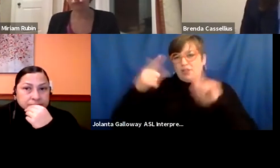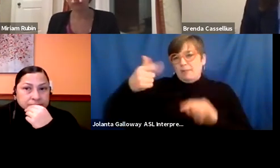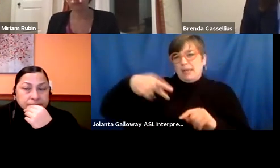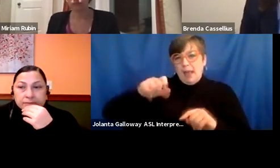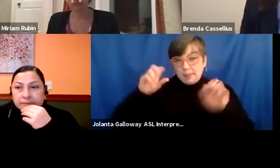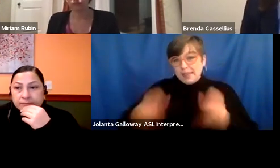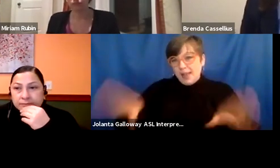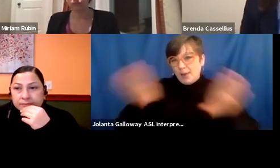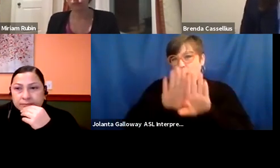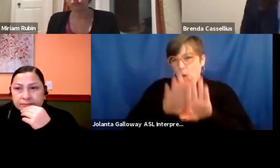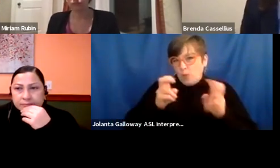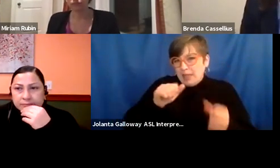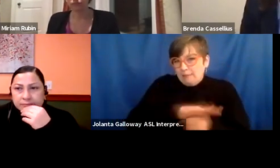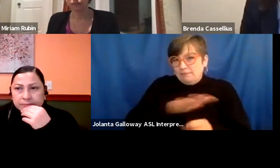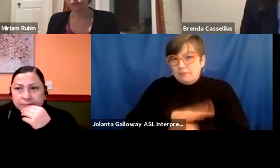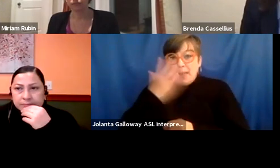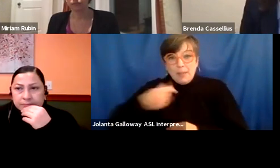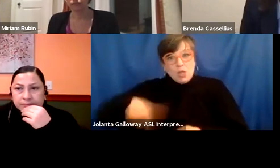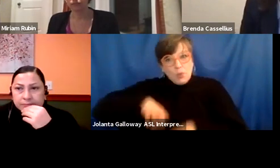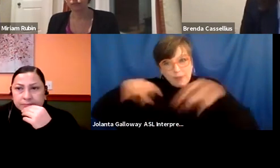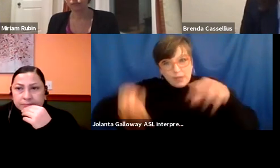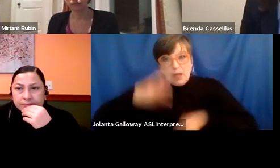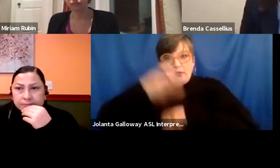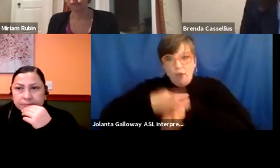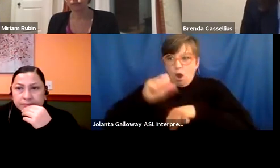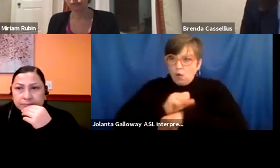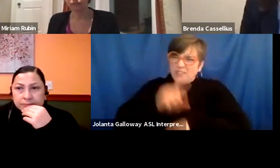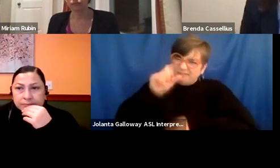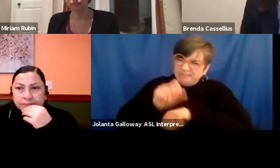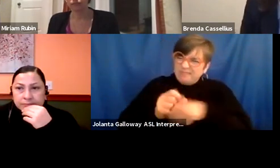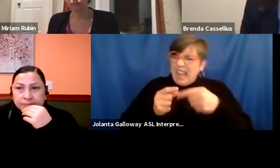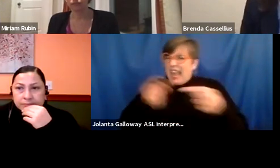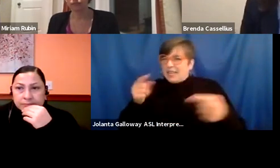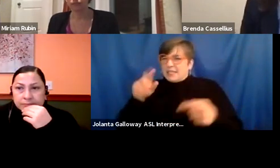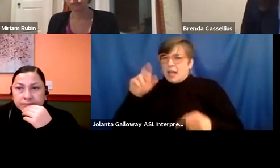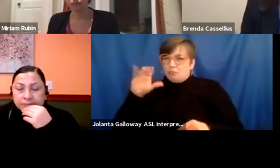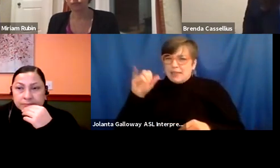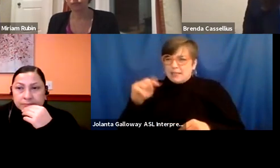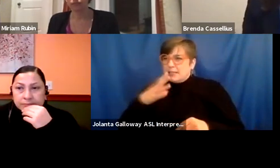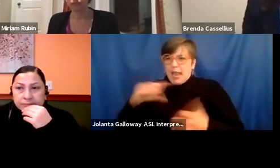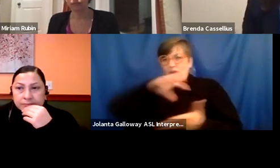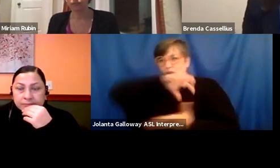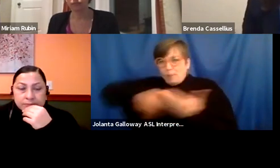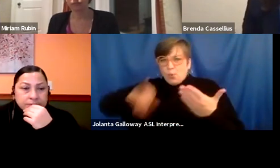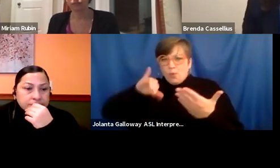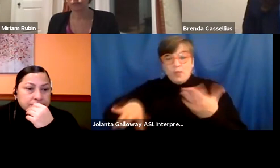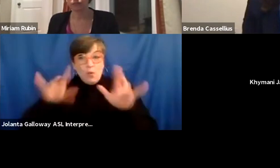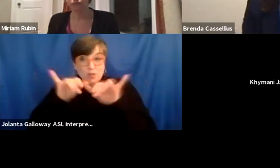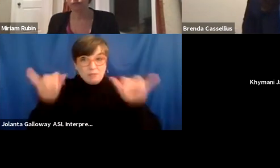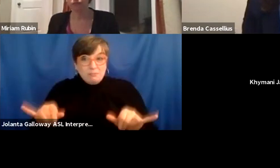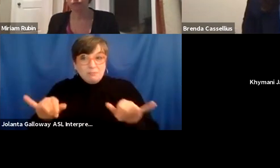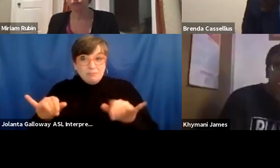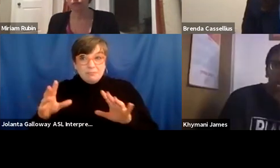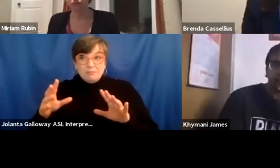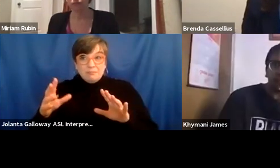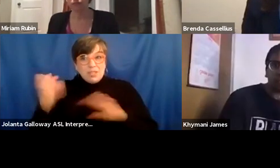hard work of being anti-racist and removing the structures that have gotten in our students' way. And that's part of our vision for this new opportunity.